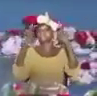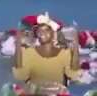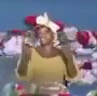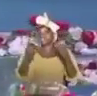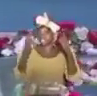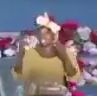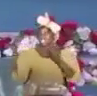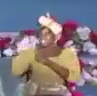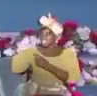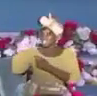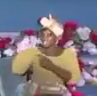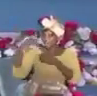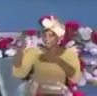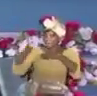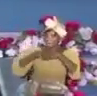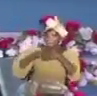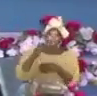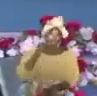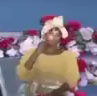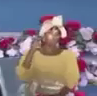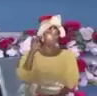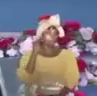when he was returning home, watch this.